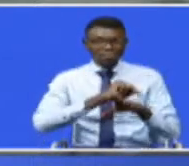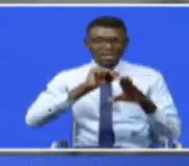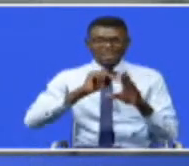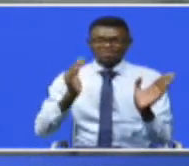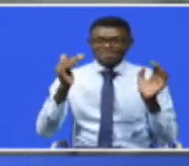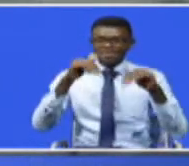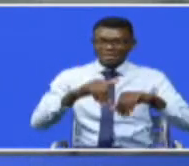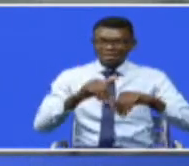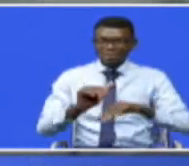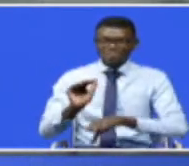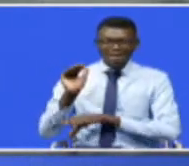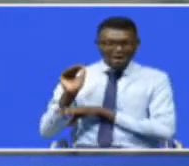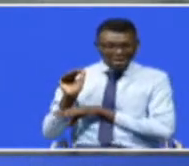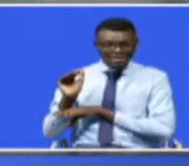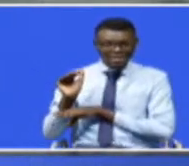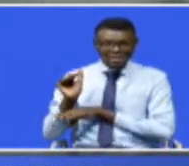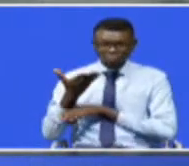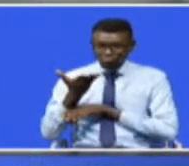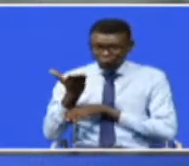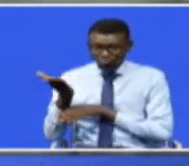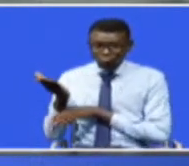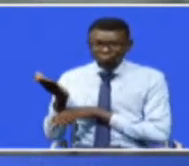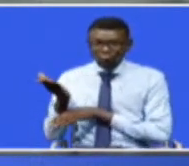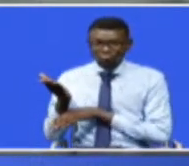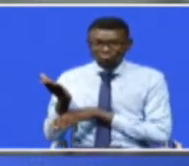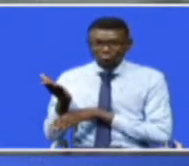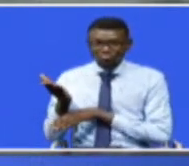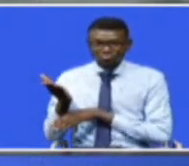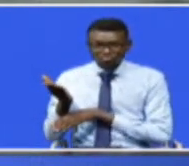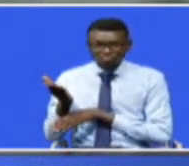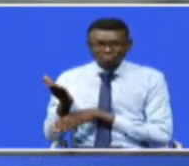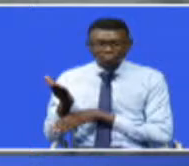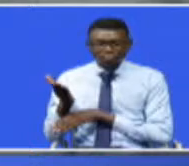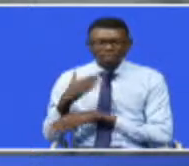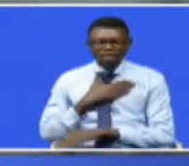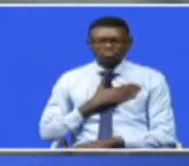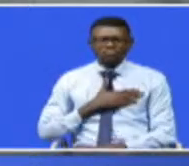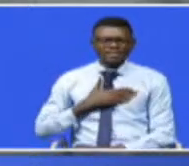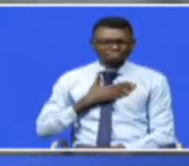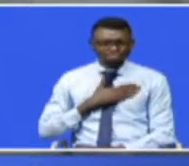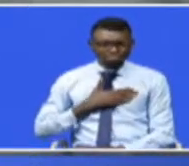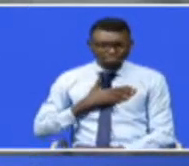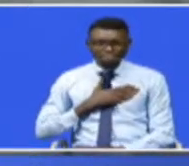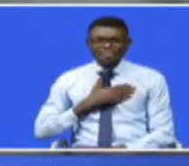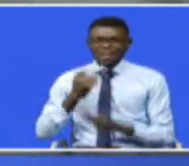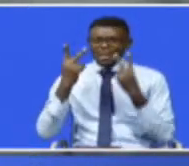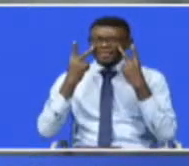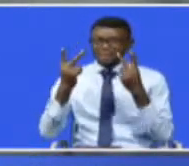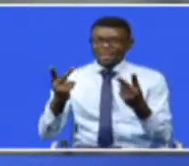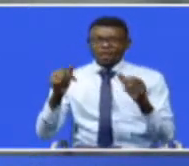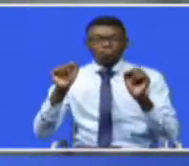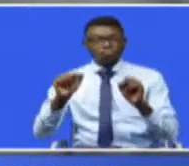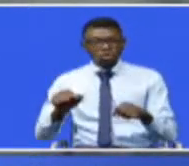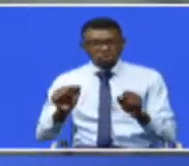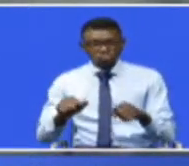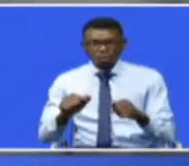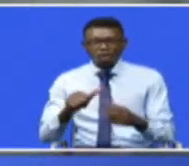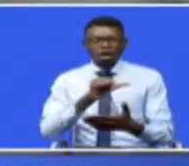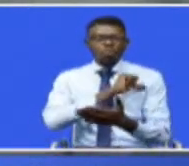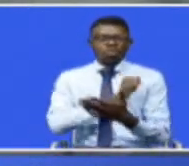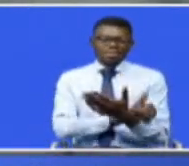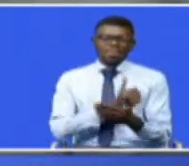ask, to request you to consider possibility of now giving us